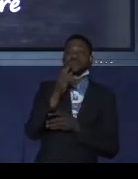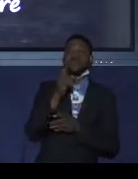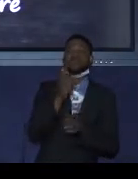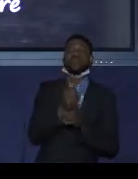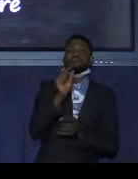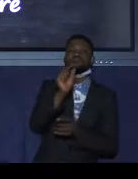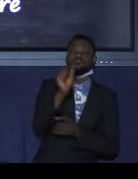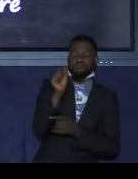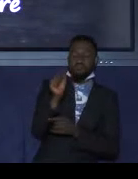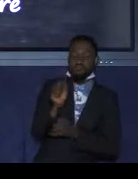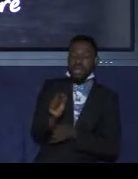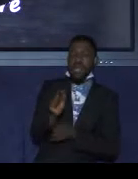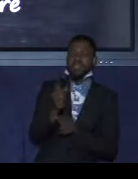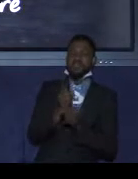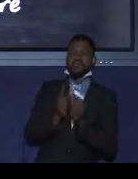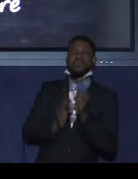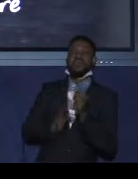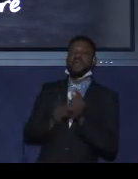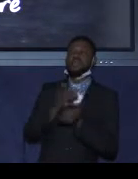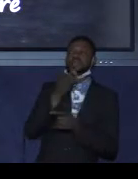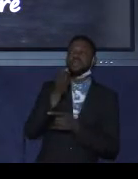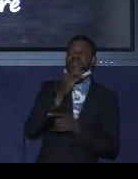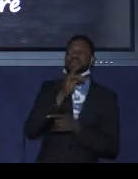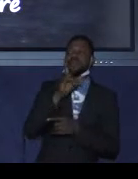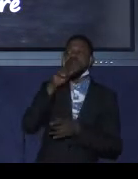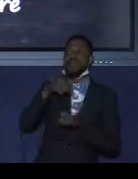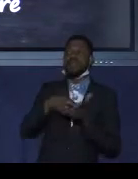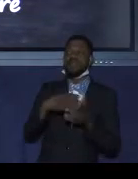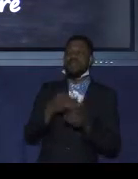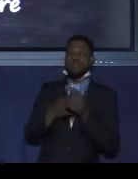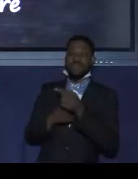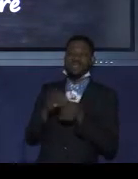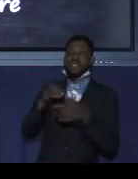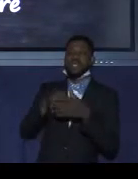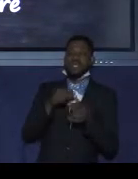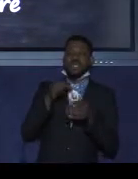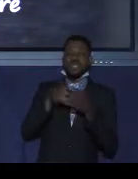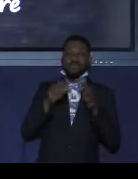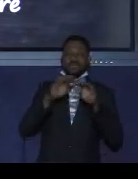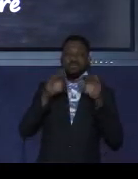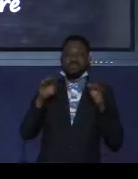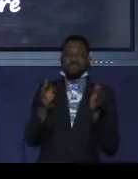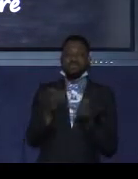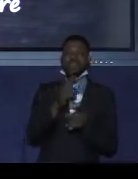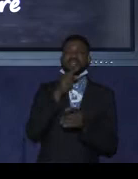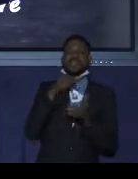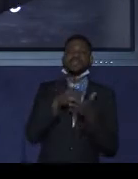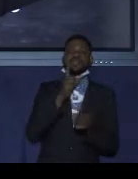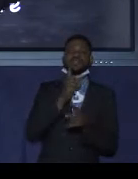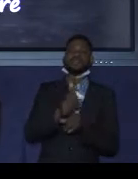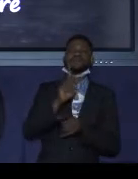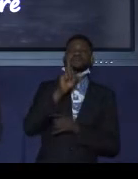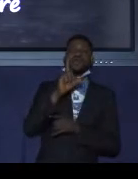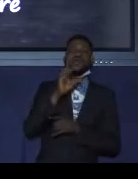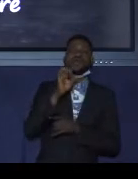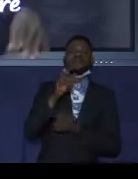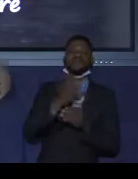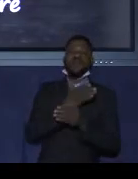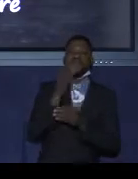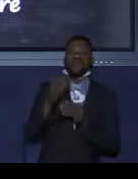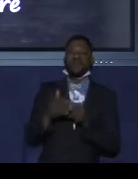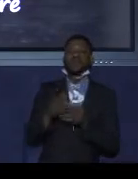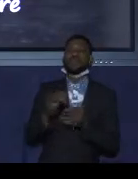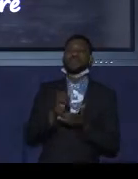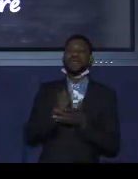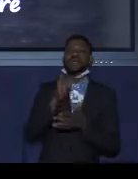like beside a whole liter, because there is 1,000 of these in this. So this is just 1 liter compared to a